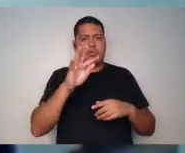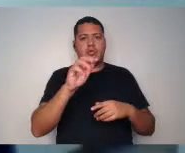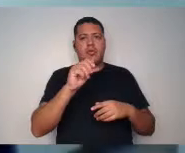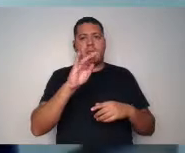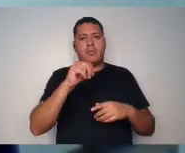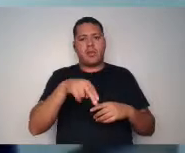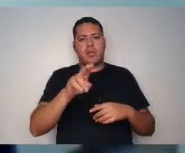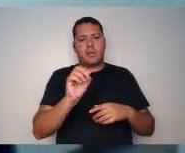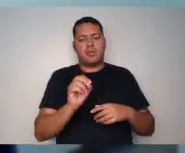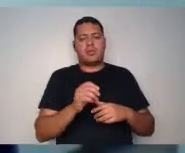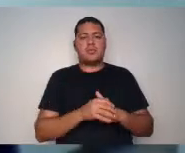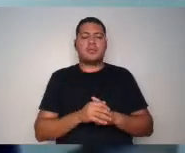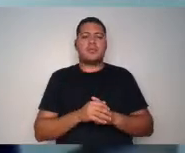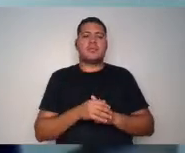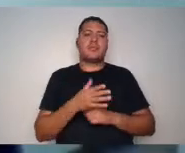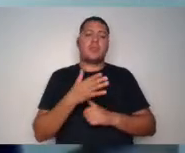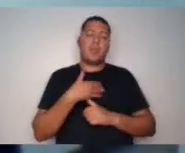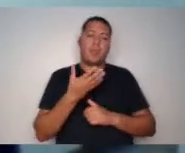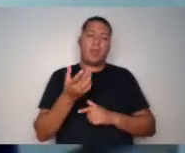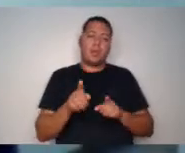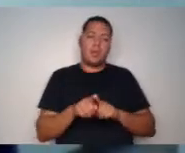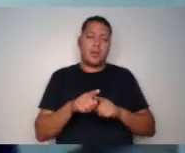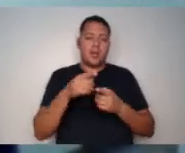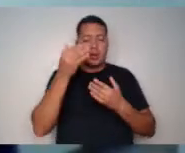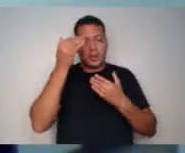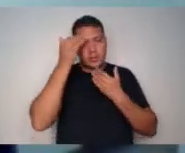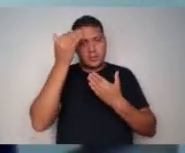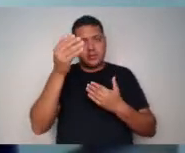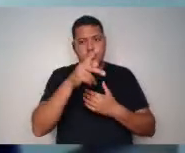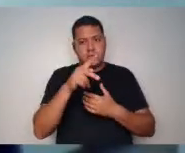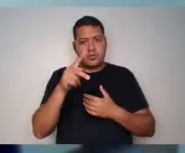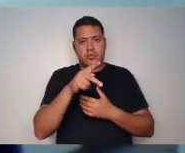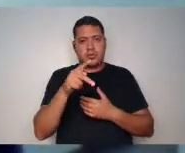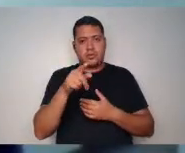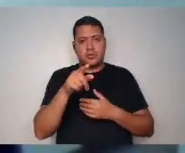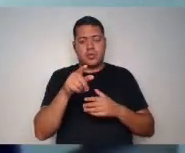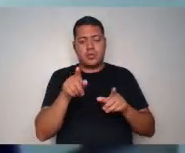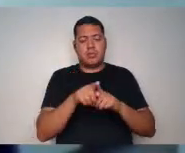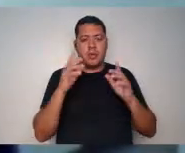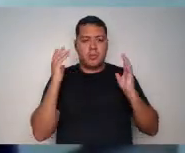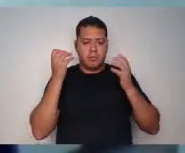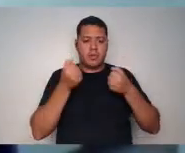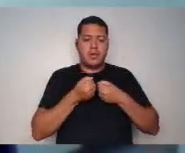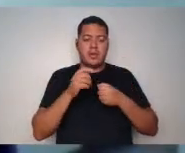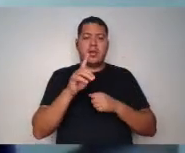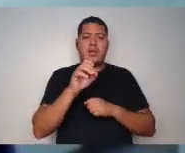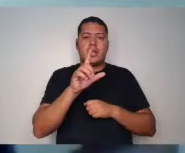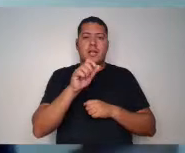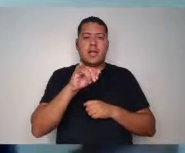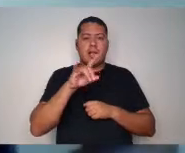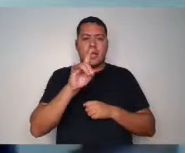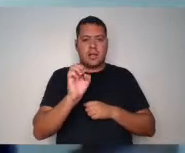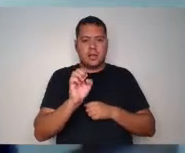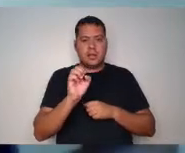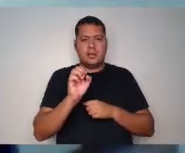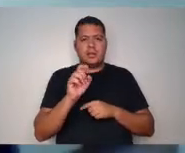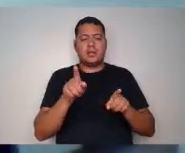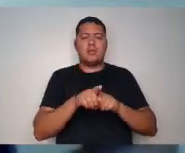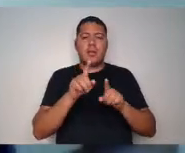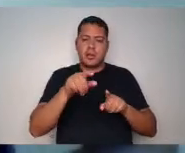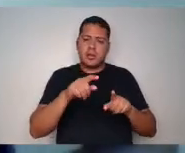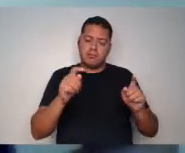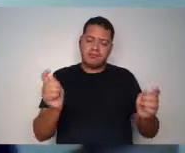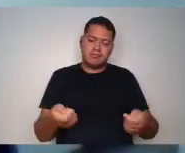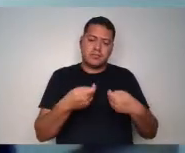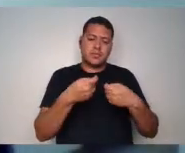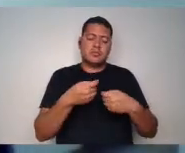Senator Fabiano Contarato. I would also like to thank Professor Delaida Miranda Arantes